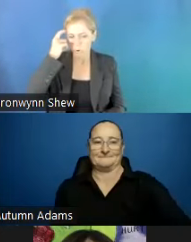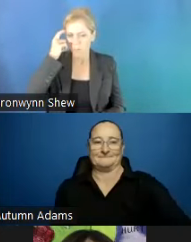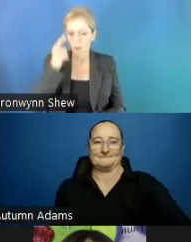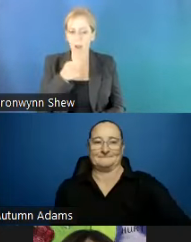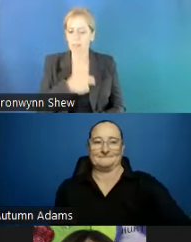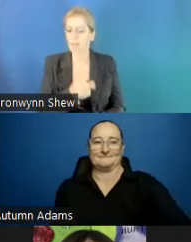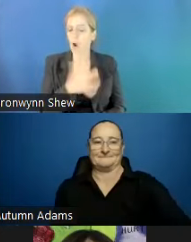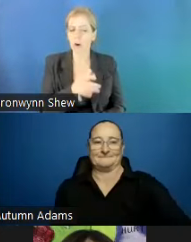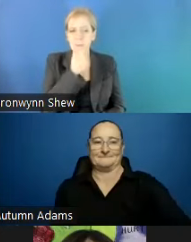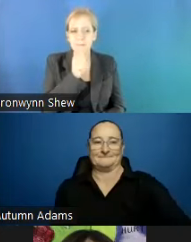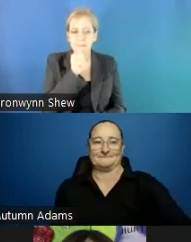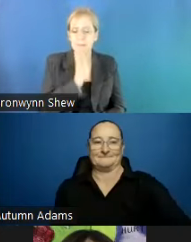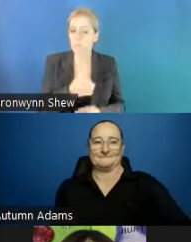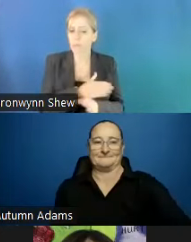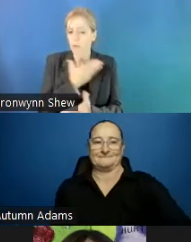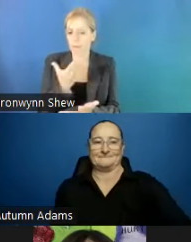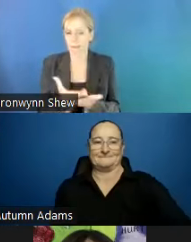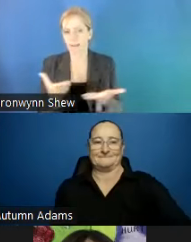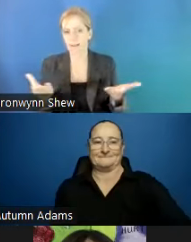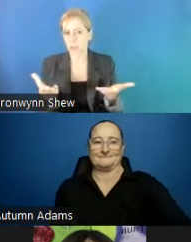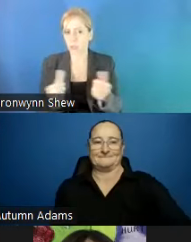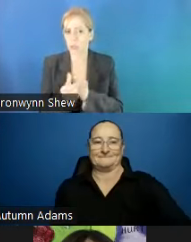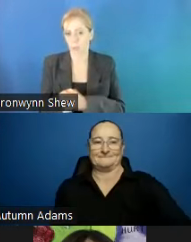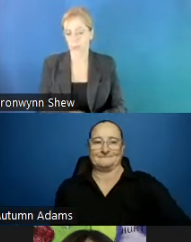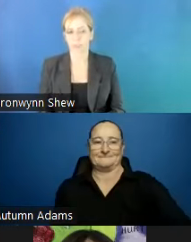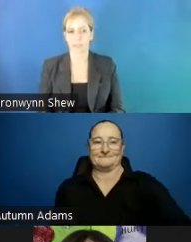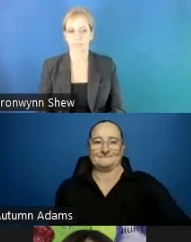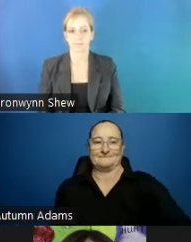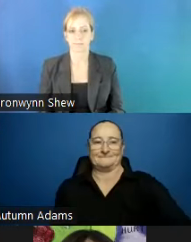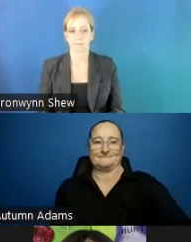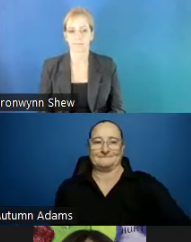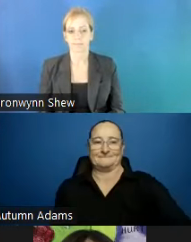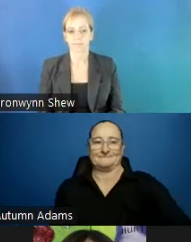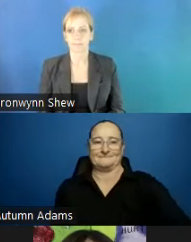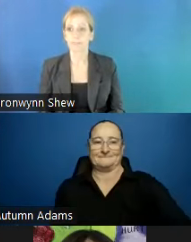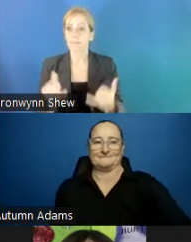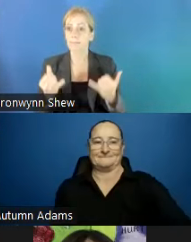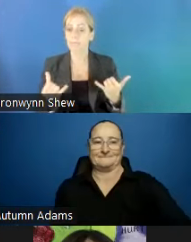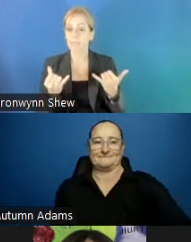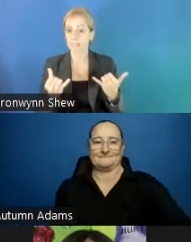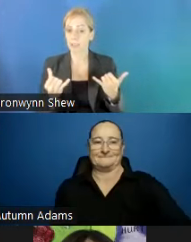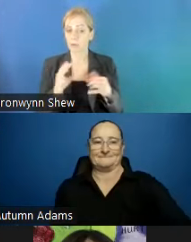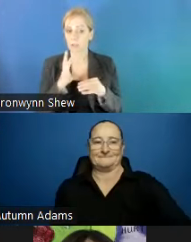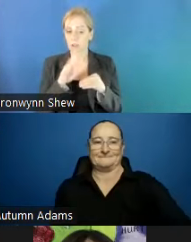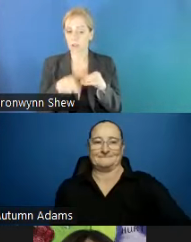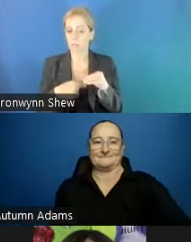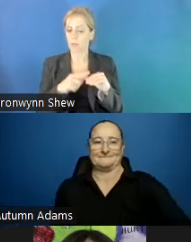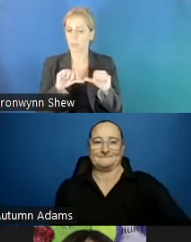Okay, so I do want to talk about the agency that I had mentioned earlier in Texas.